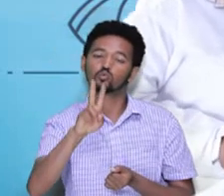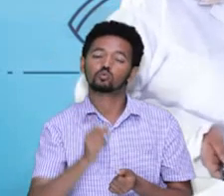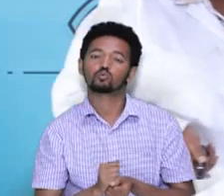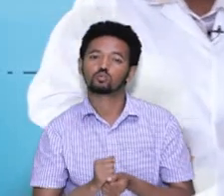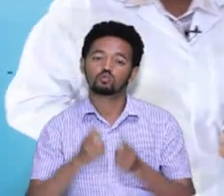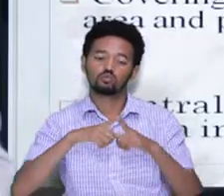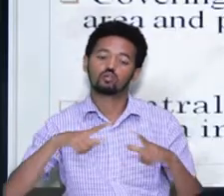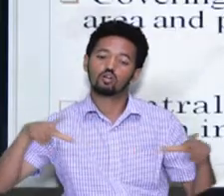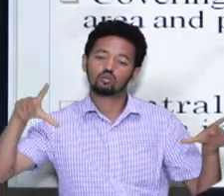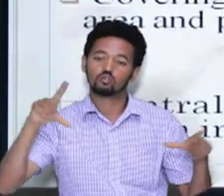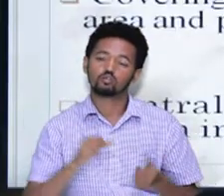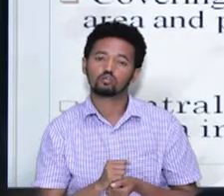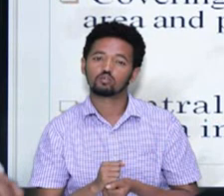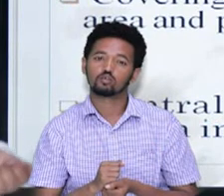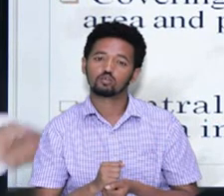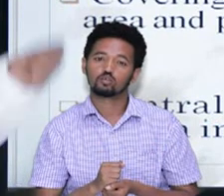east longitude.